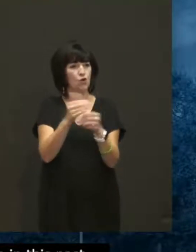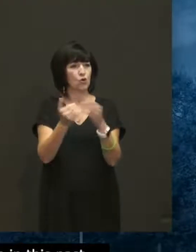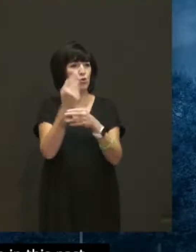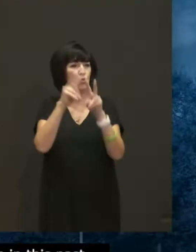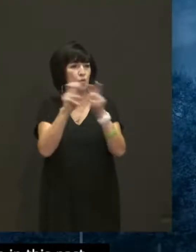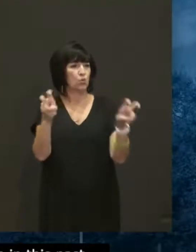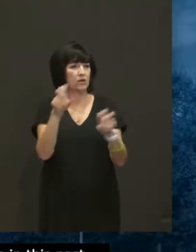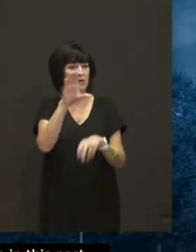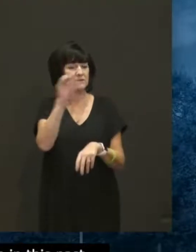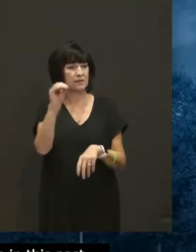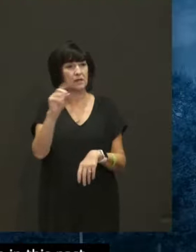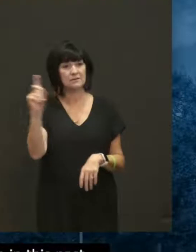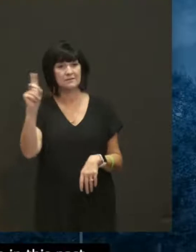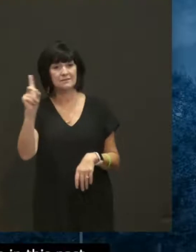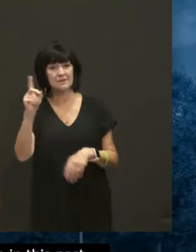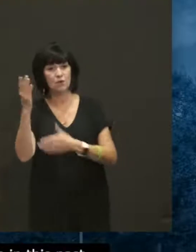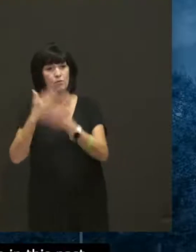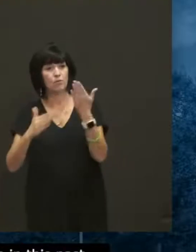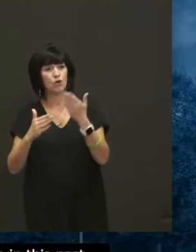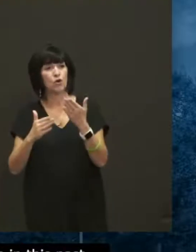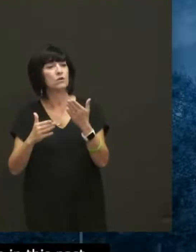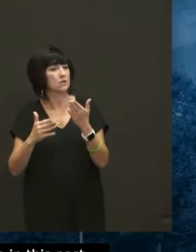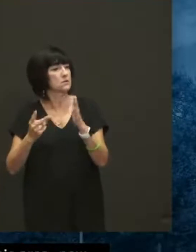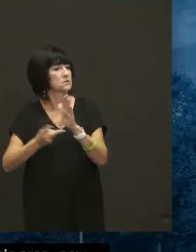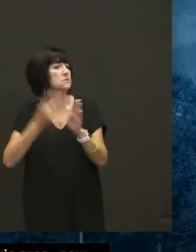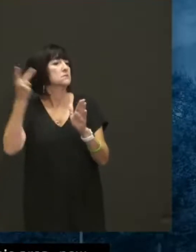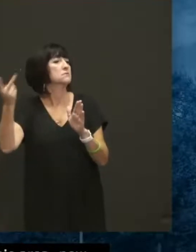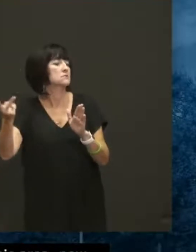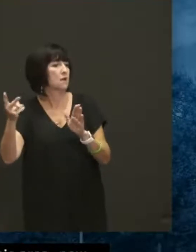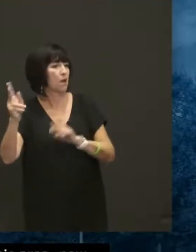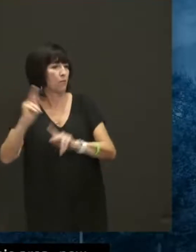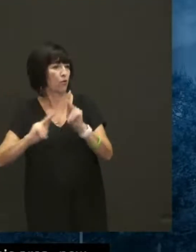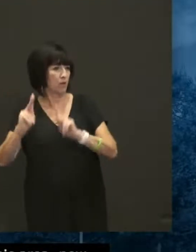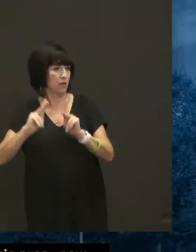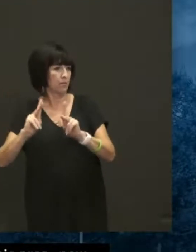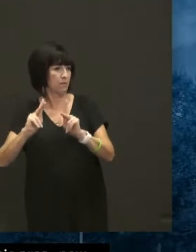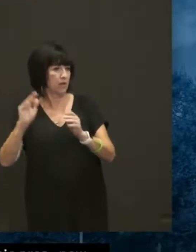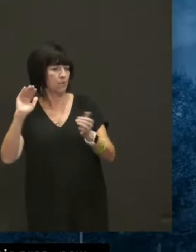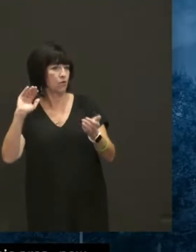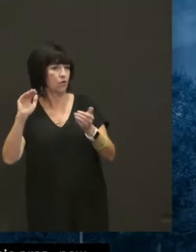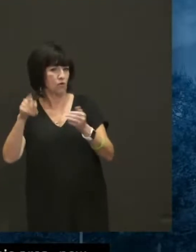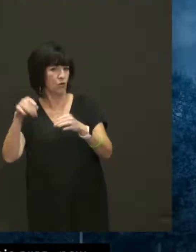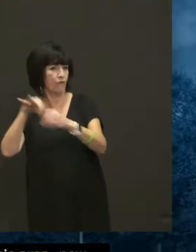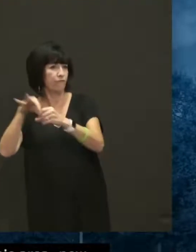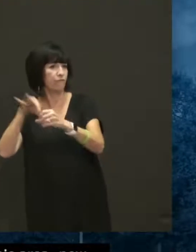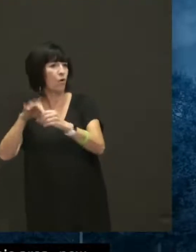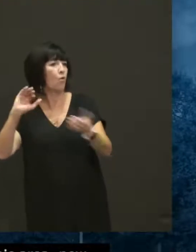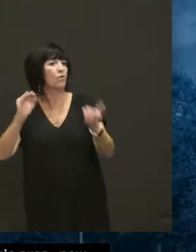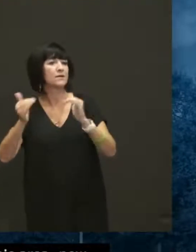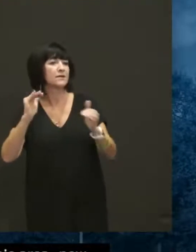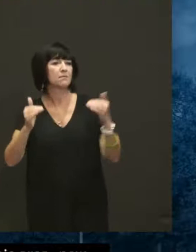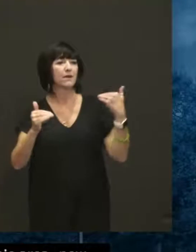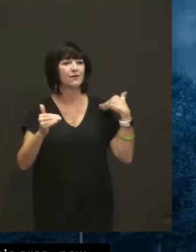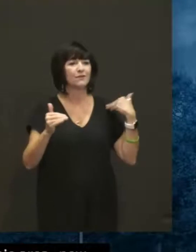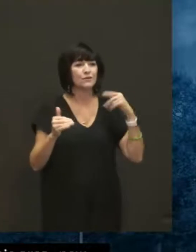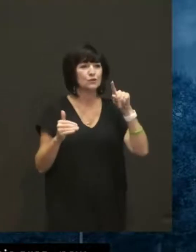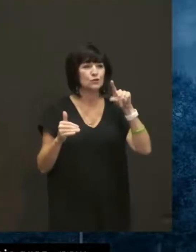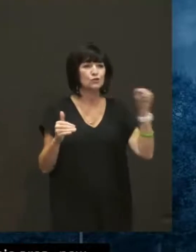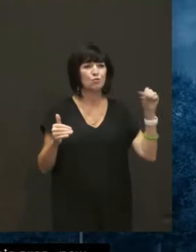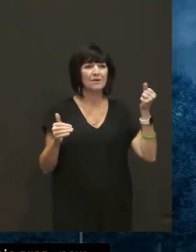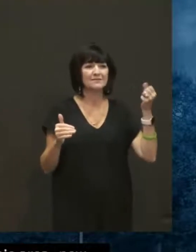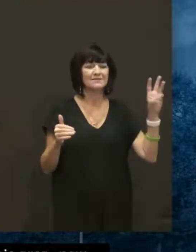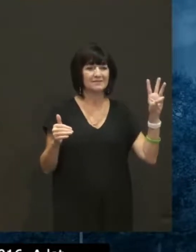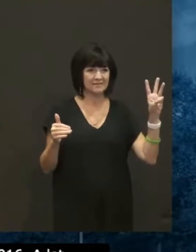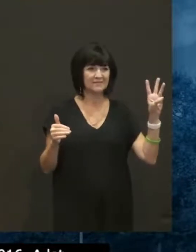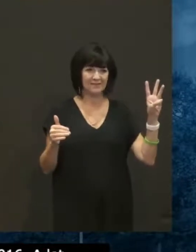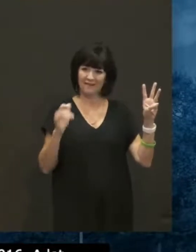Democratic side, twice as many people voted as voted in the primary in 2016. So a lot more interest. Obviously, there were